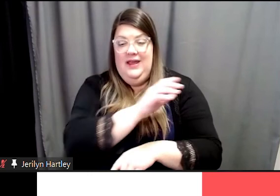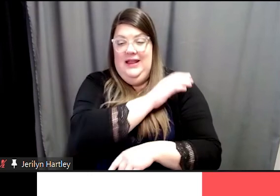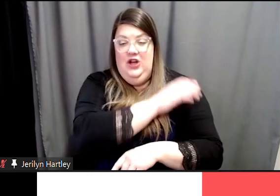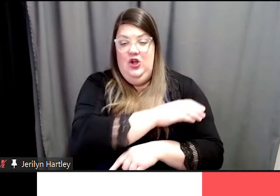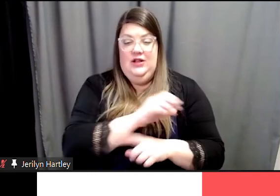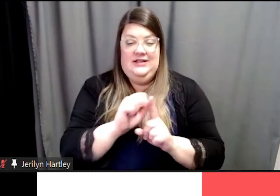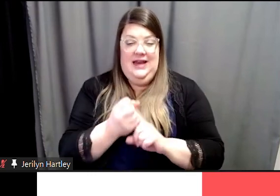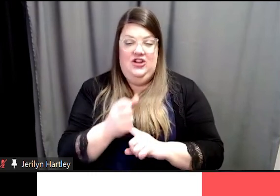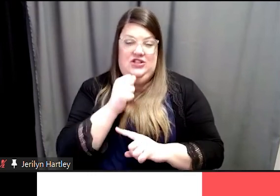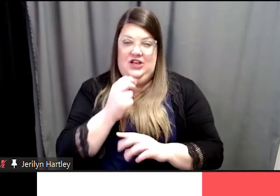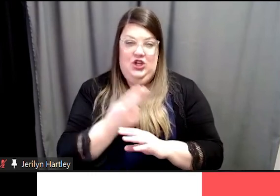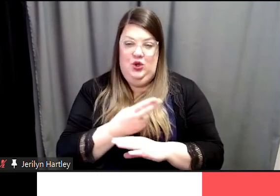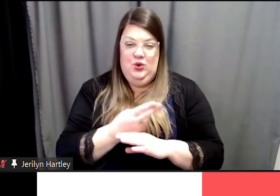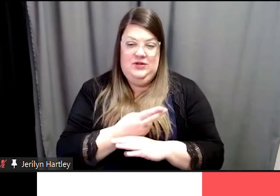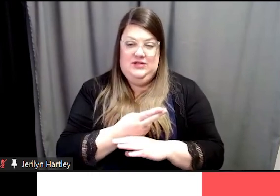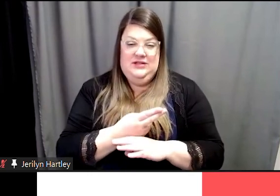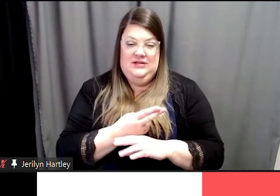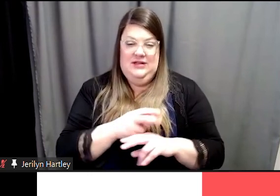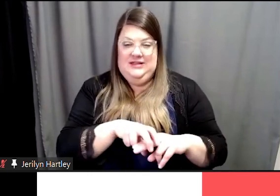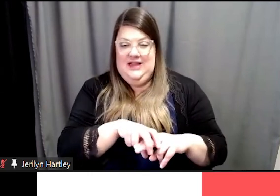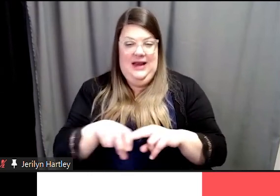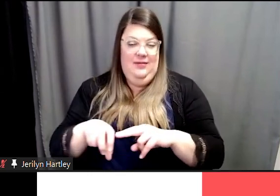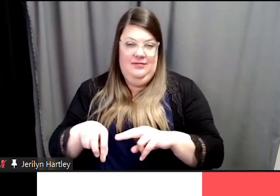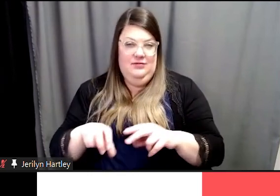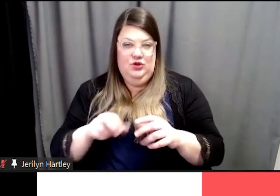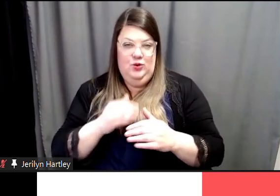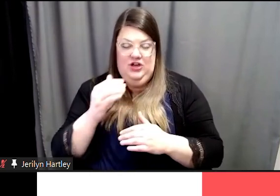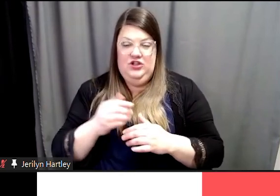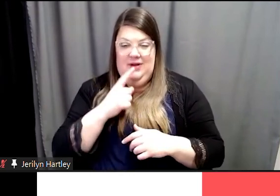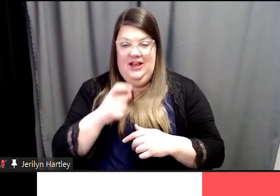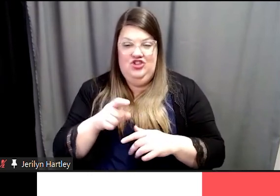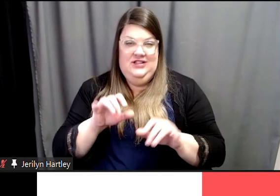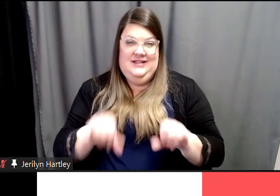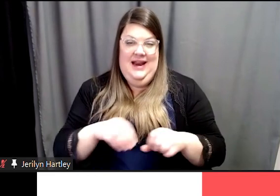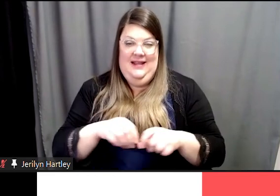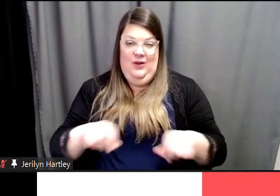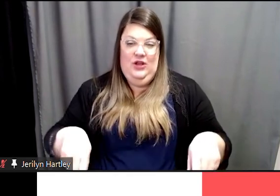didn't use them too much because she just stayed in the